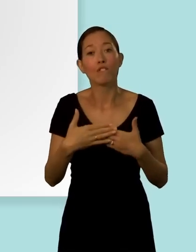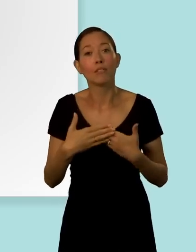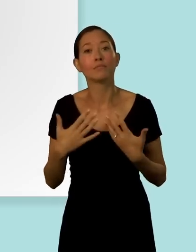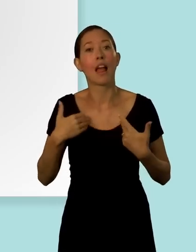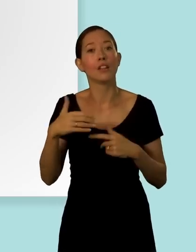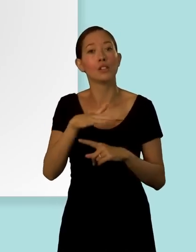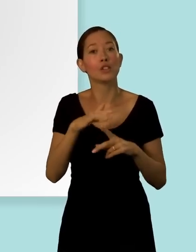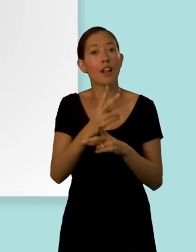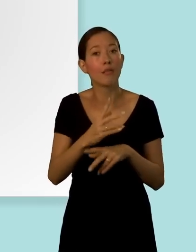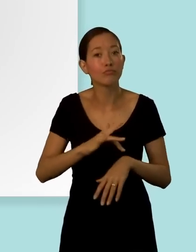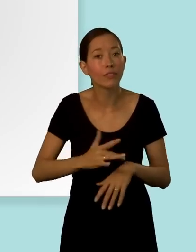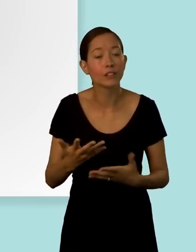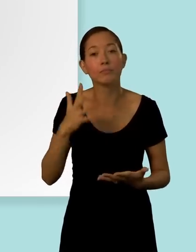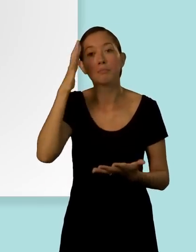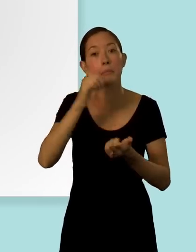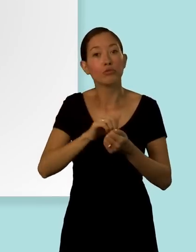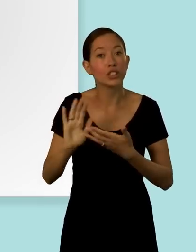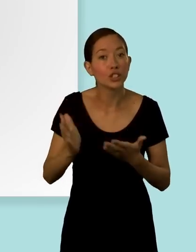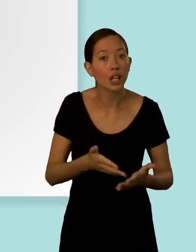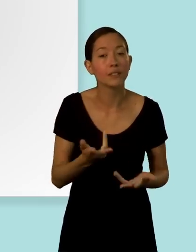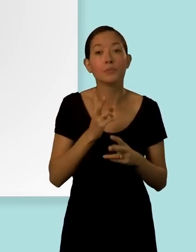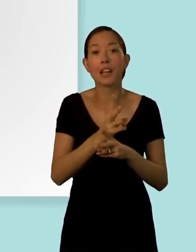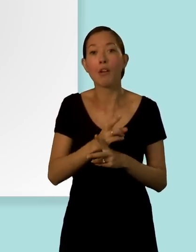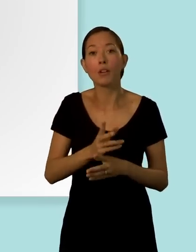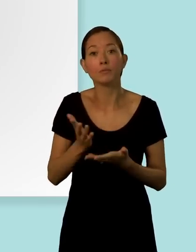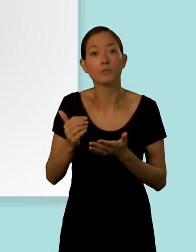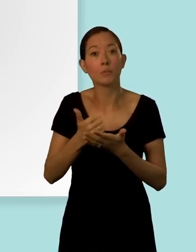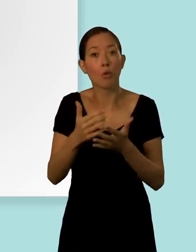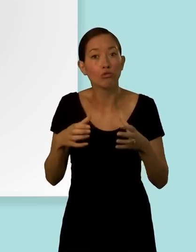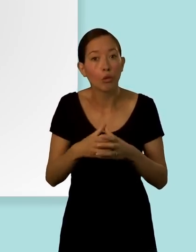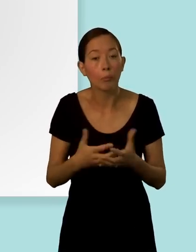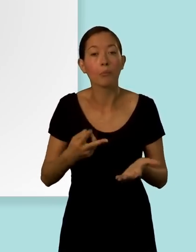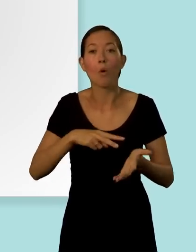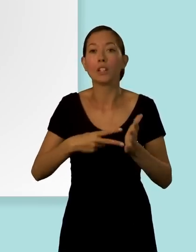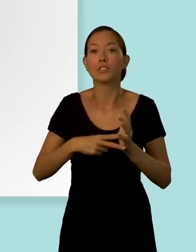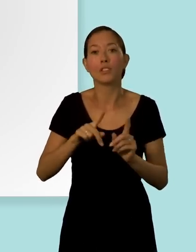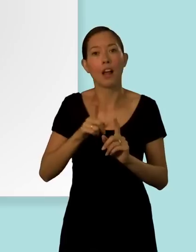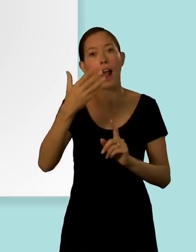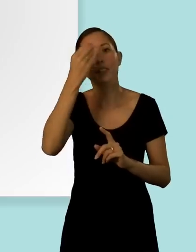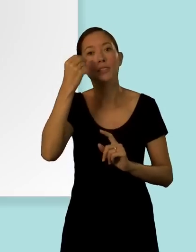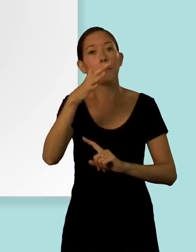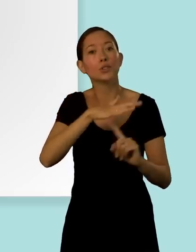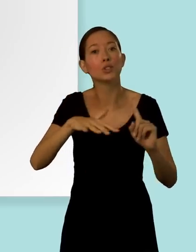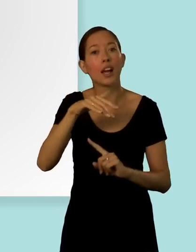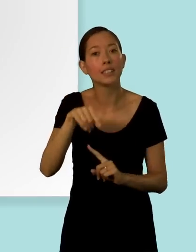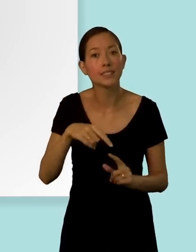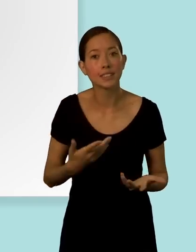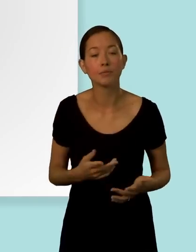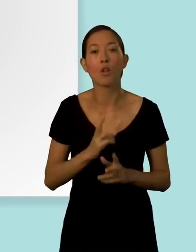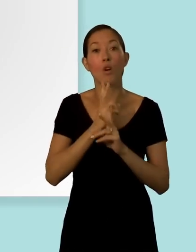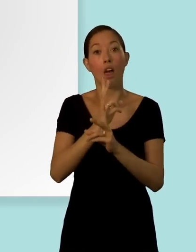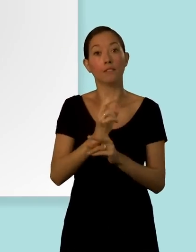support for carers include family and friends, health and social care professionals, memory services, carer support groups,